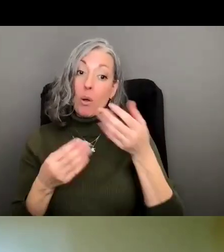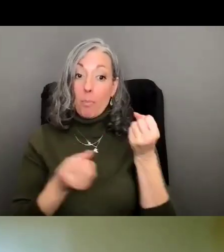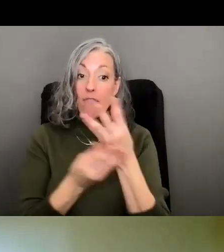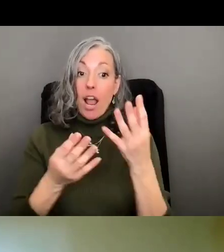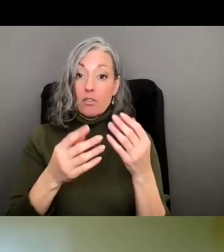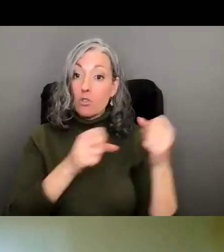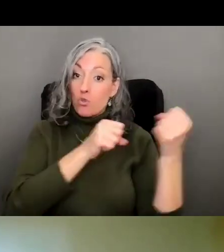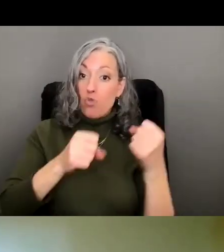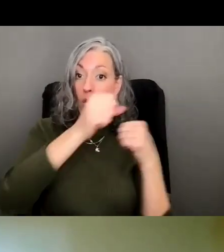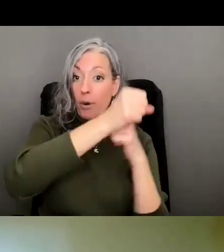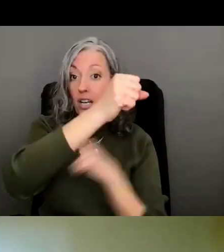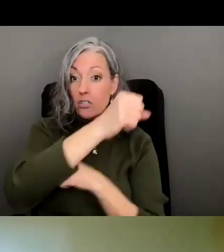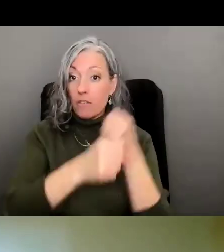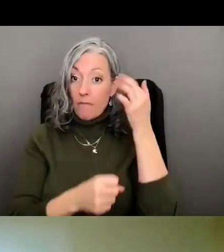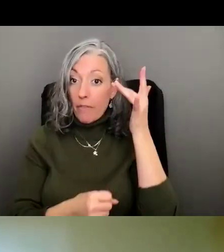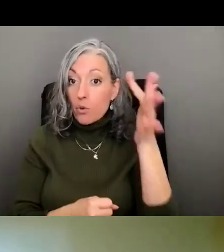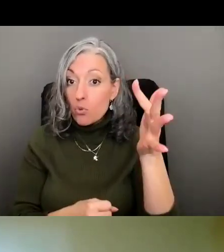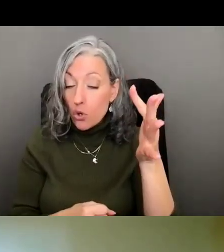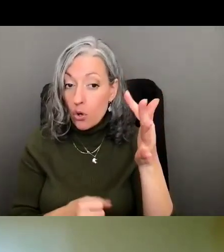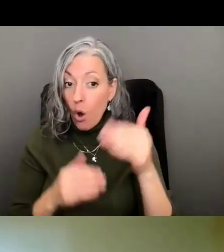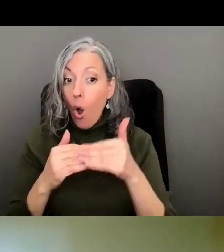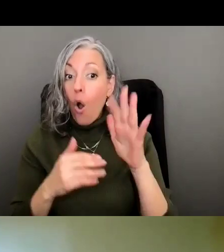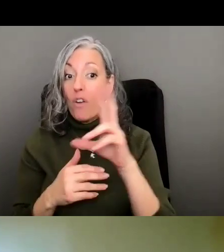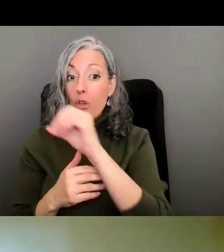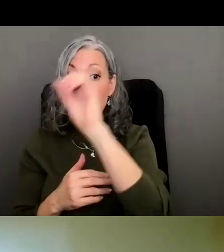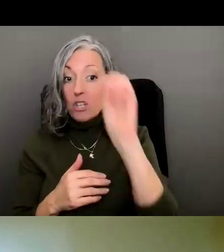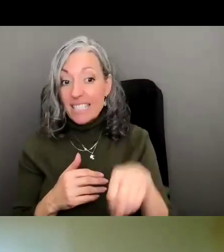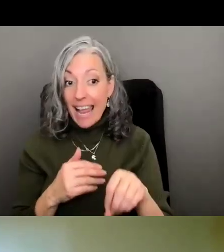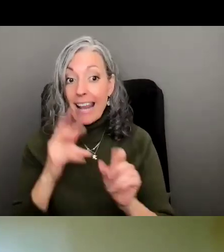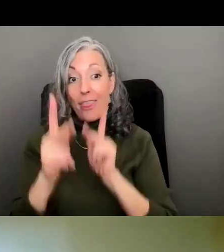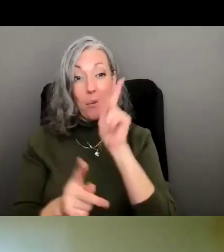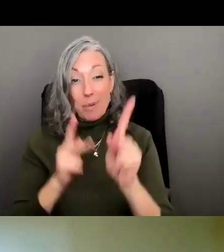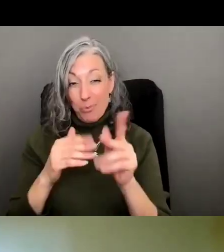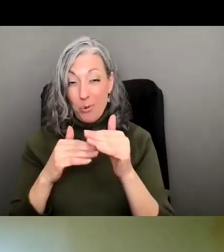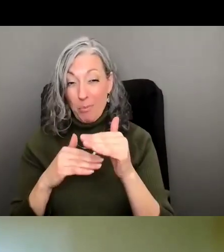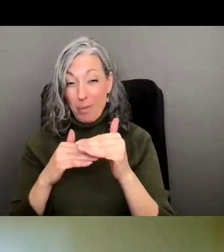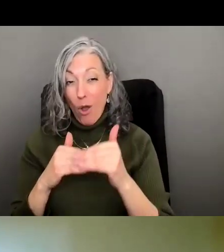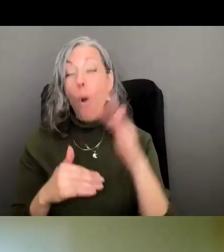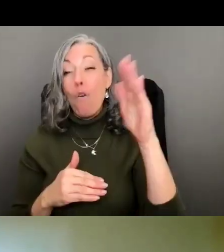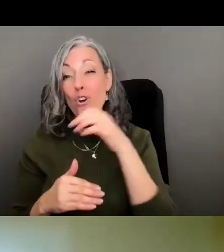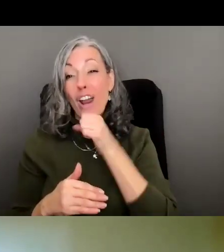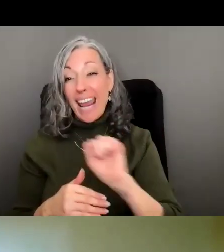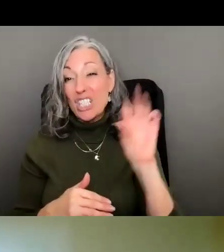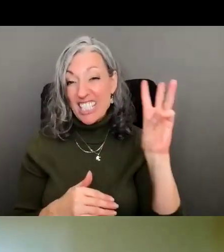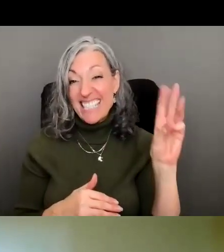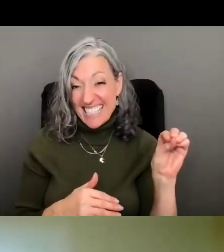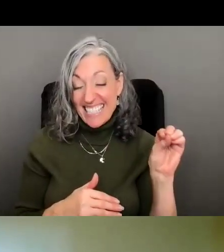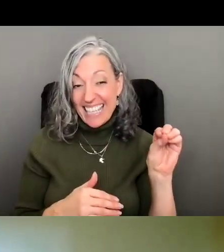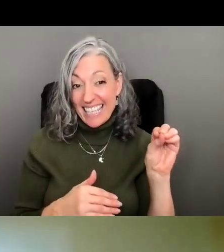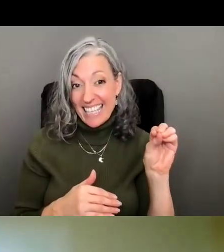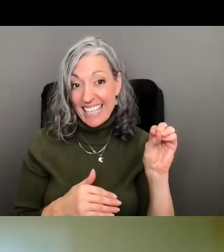foundation for the future when more than 30% of the state population will be over the age of 60. You see